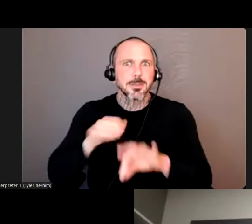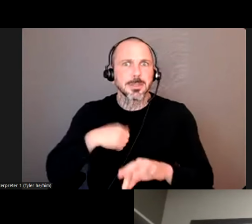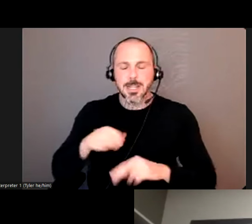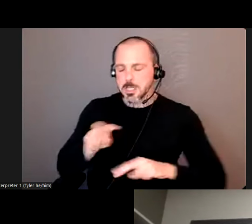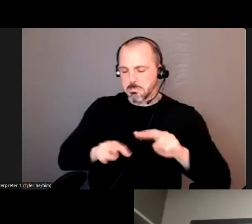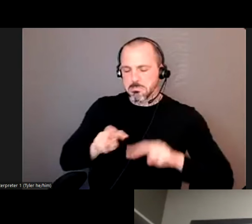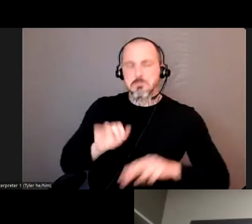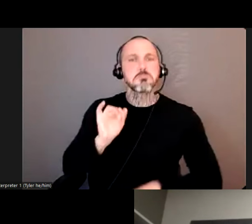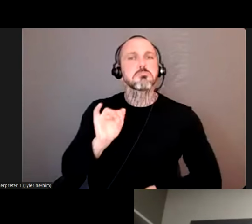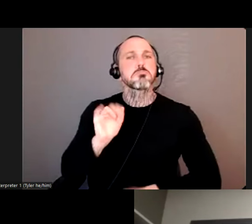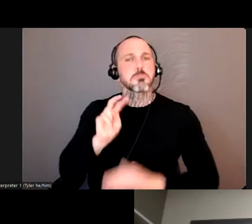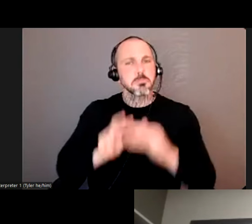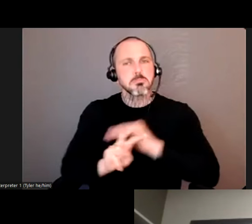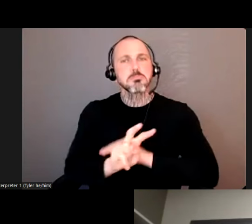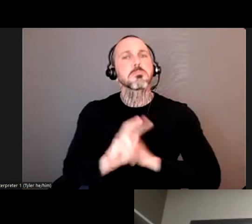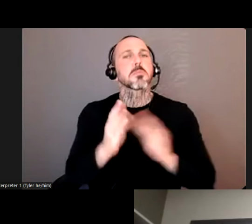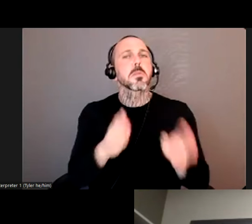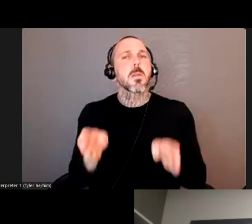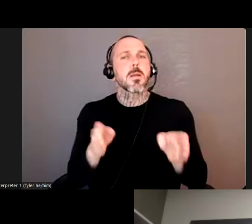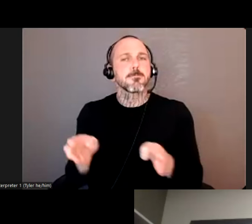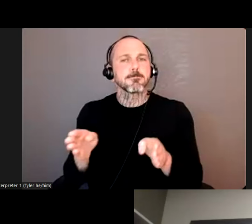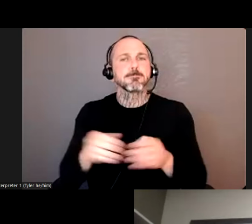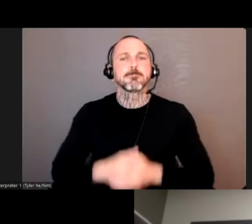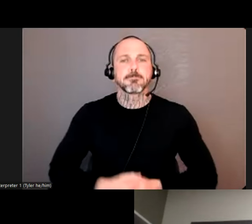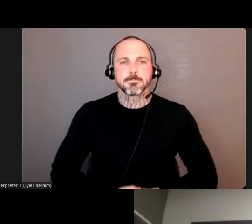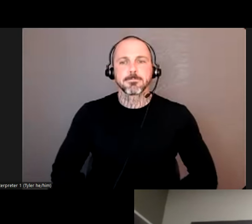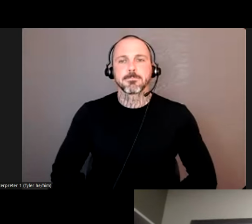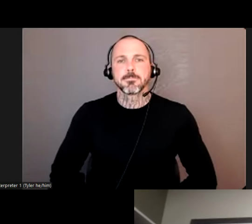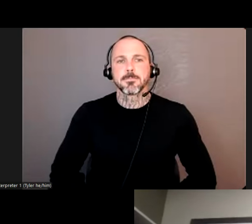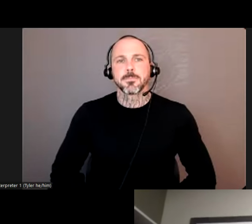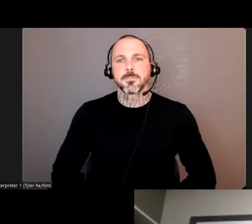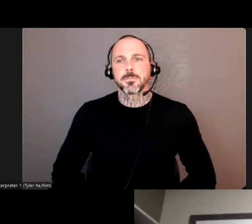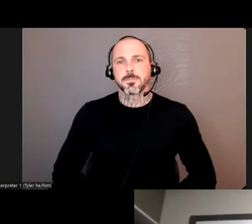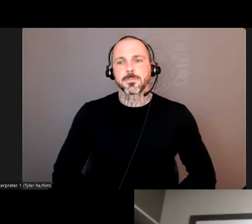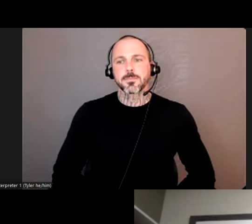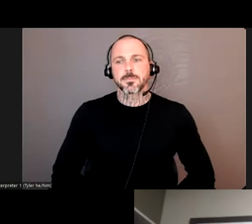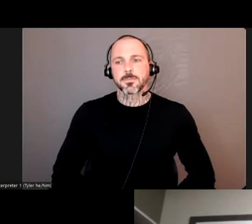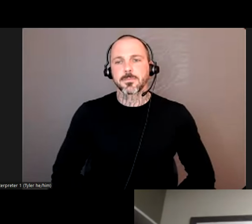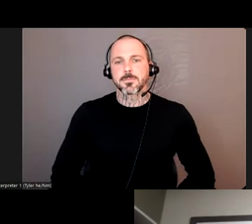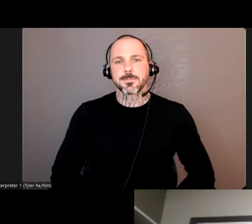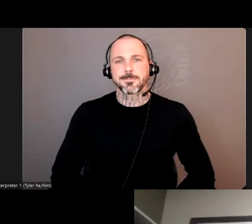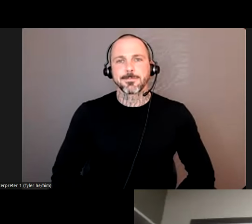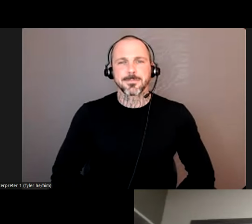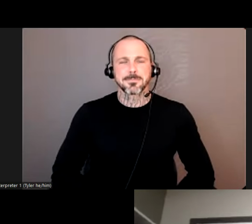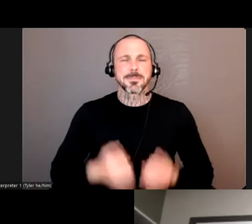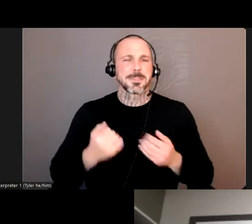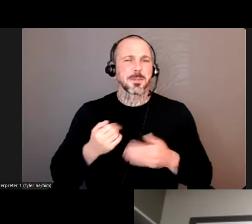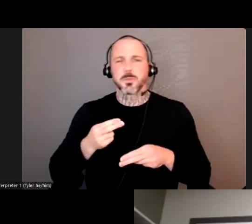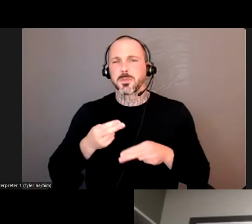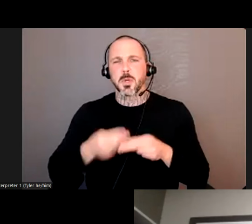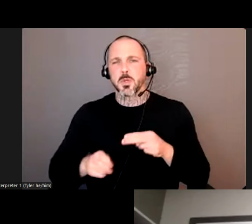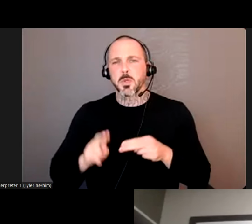it does help us plan for the next one. I was going to post a quick just a quick poll just to get